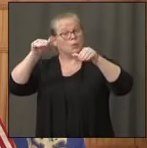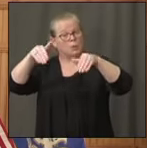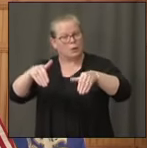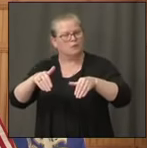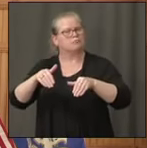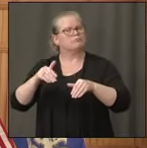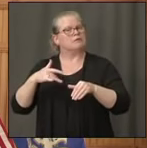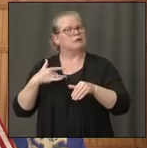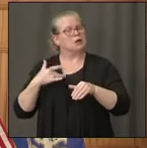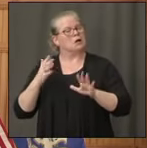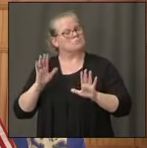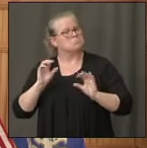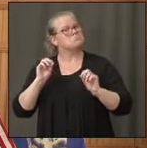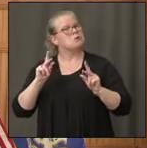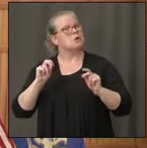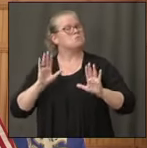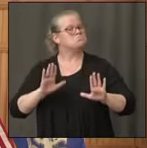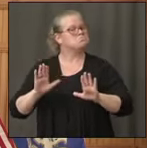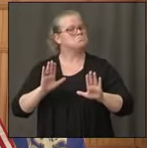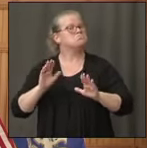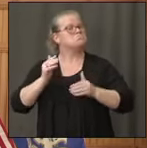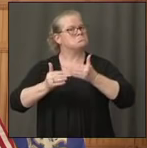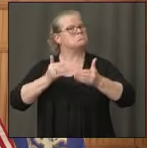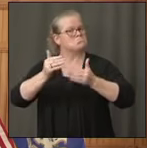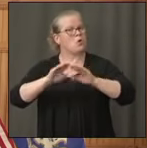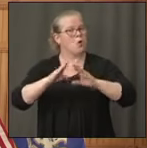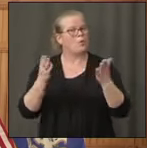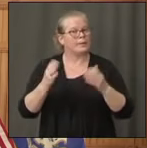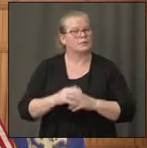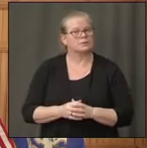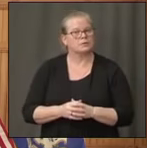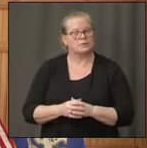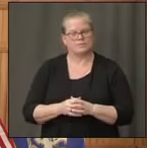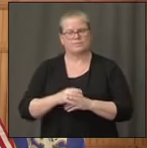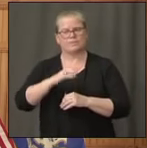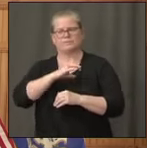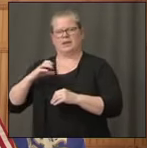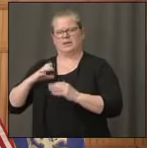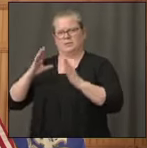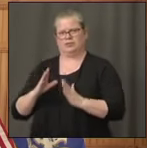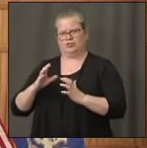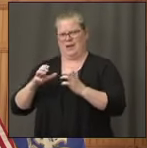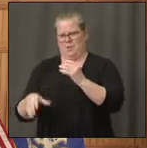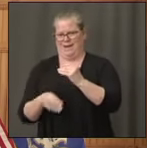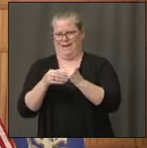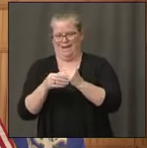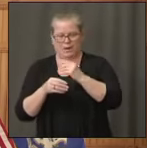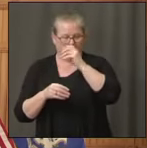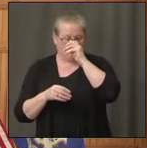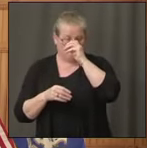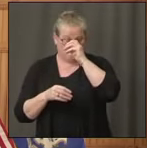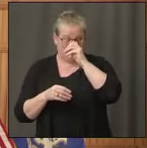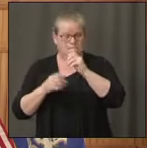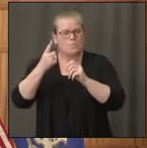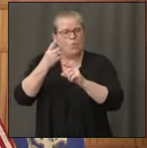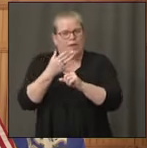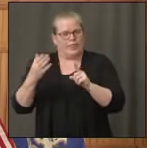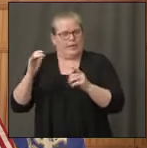think is really important in terms of what keeps me up at night, it's broadly the culture lines that I think we need to